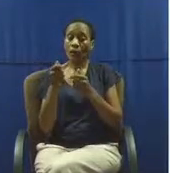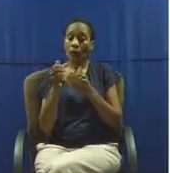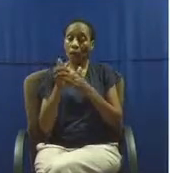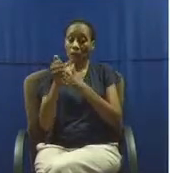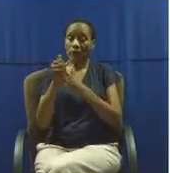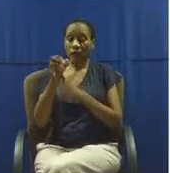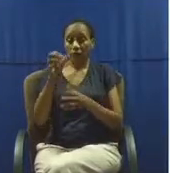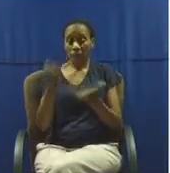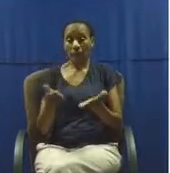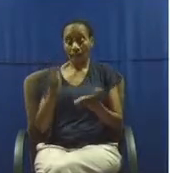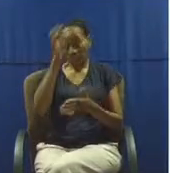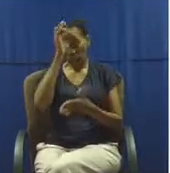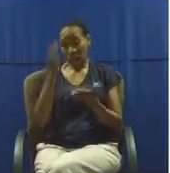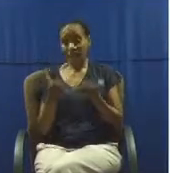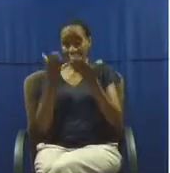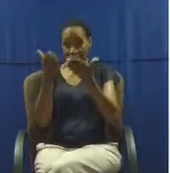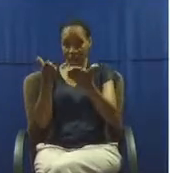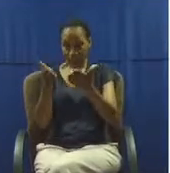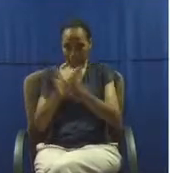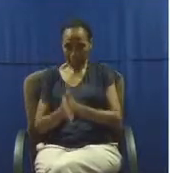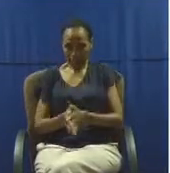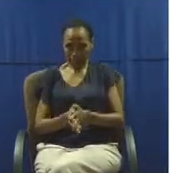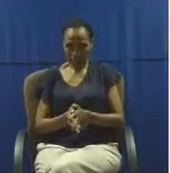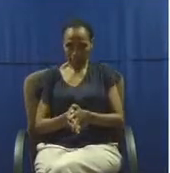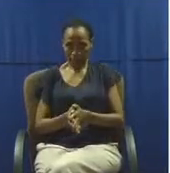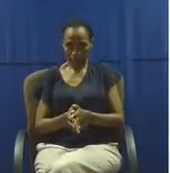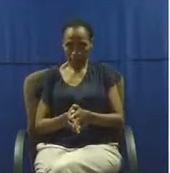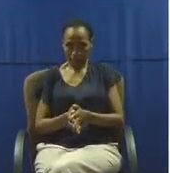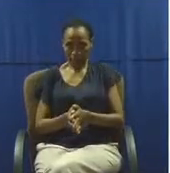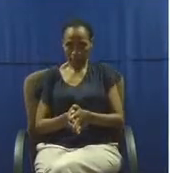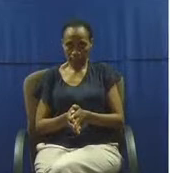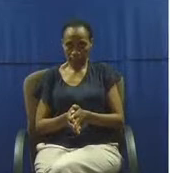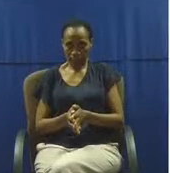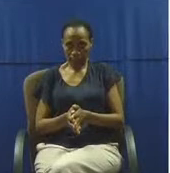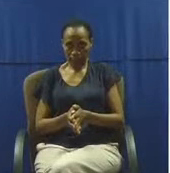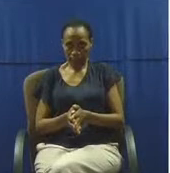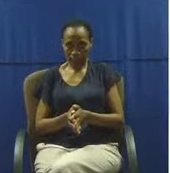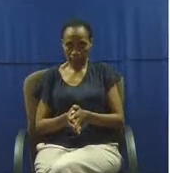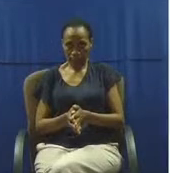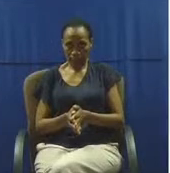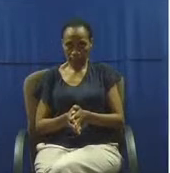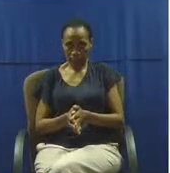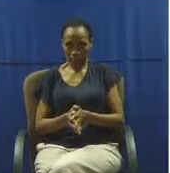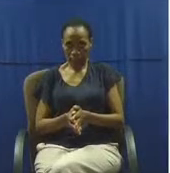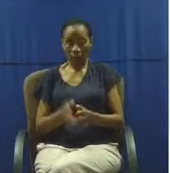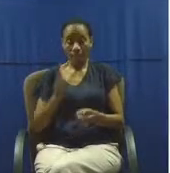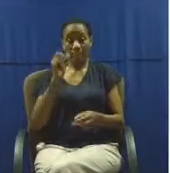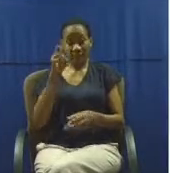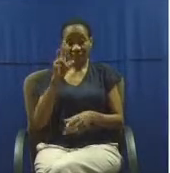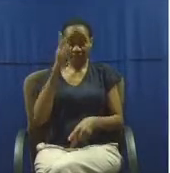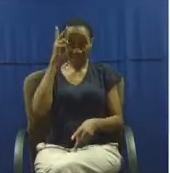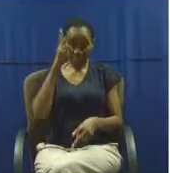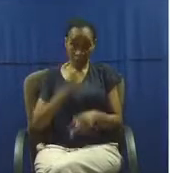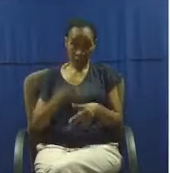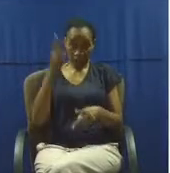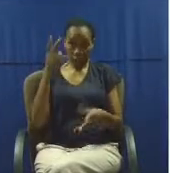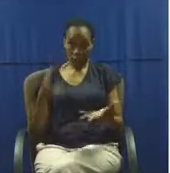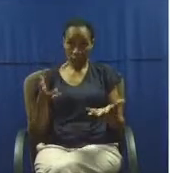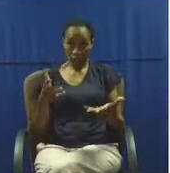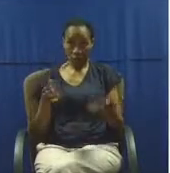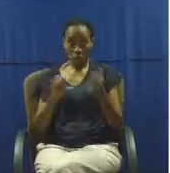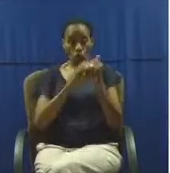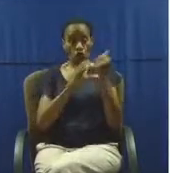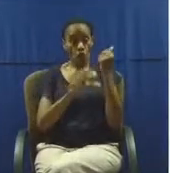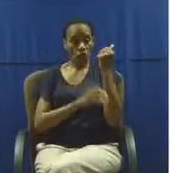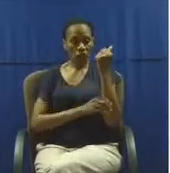Commissioner. So they will help to inform me. But in the end, the